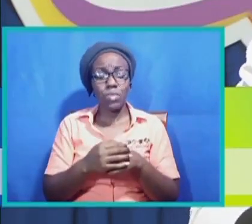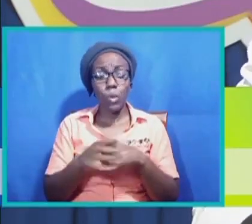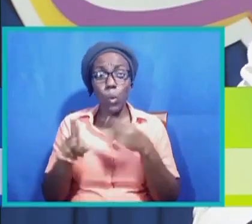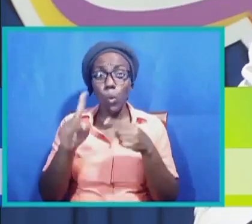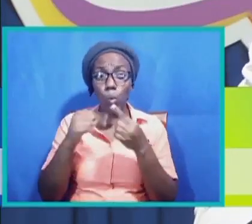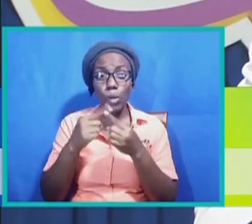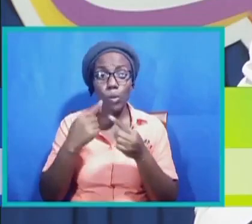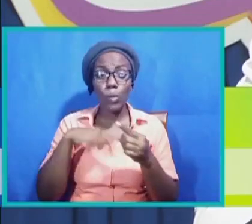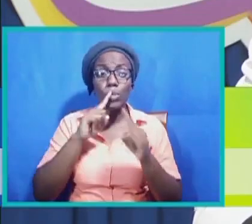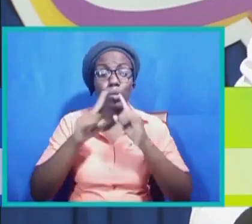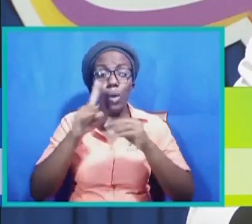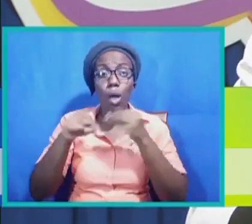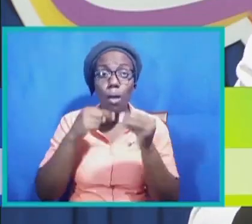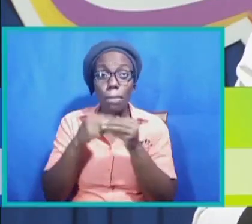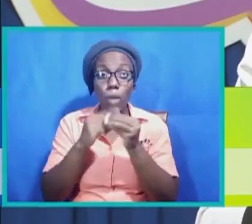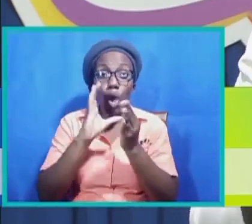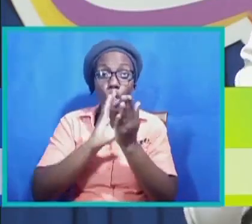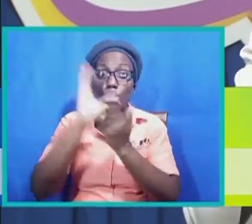reform for the 21st century,